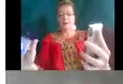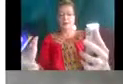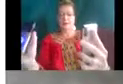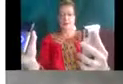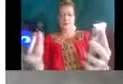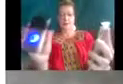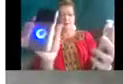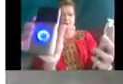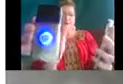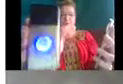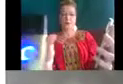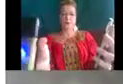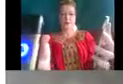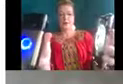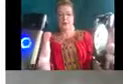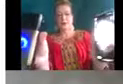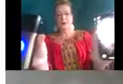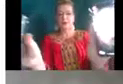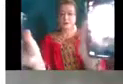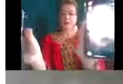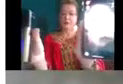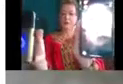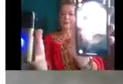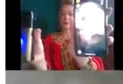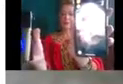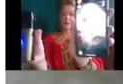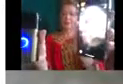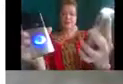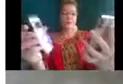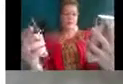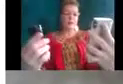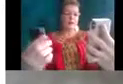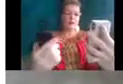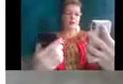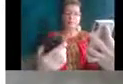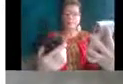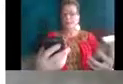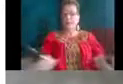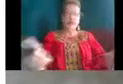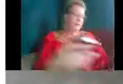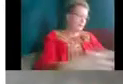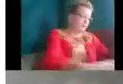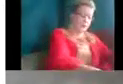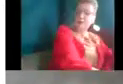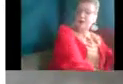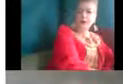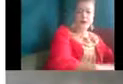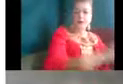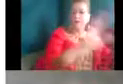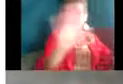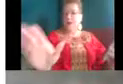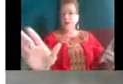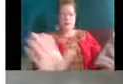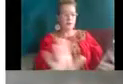so i can see what's going on okay um just another